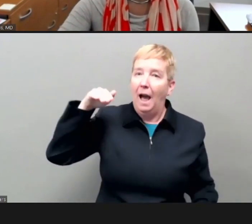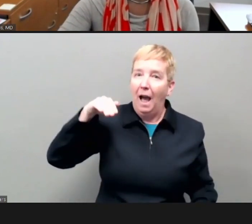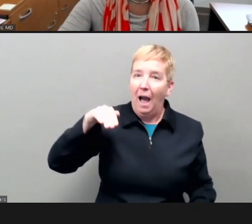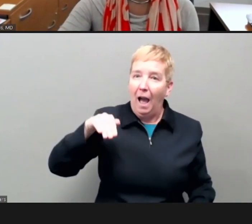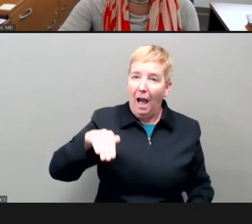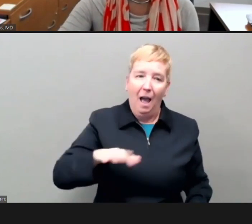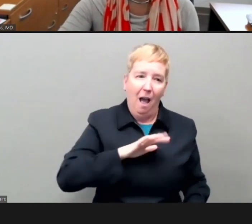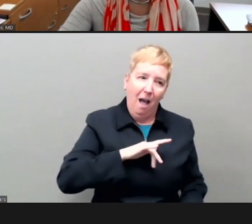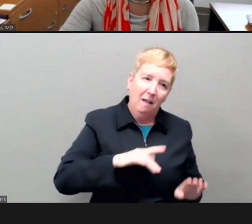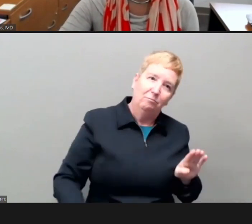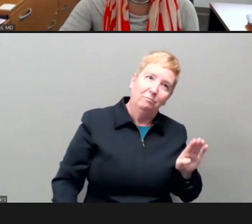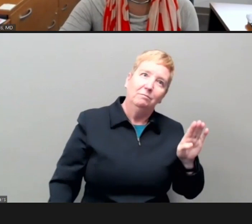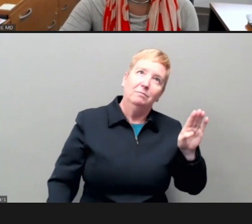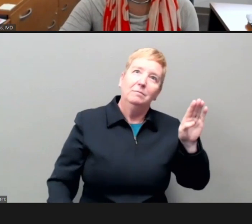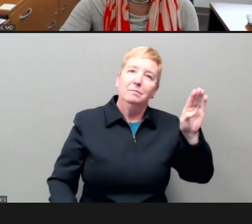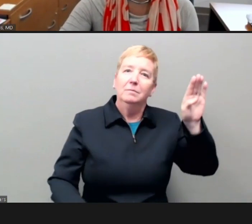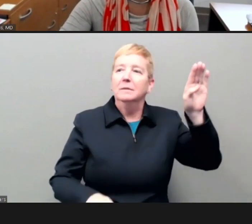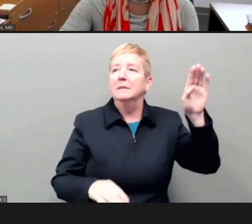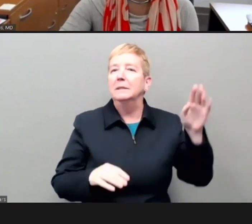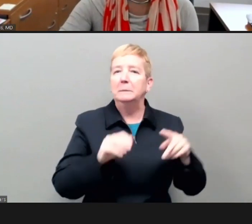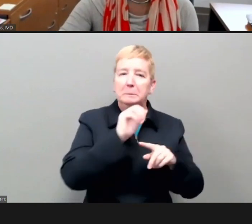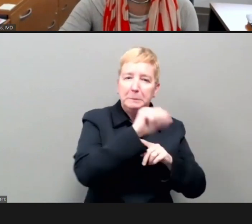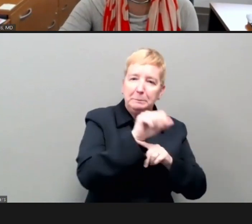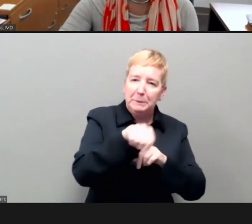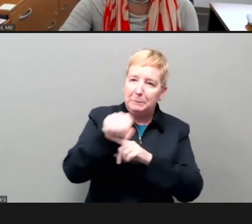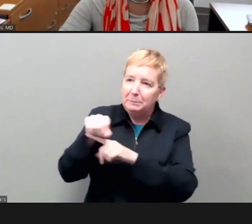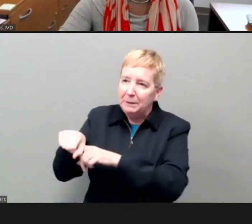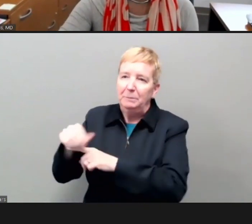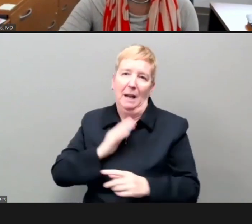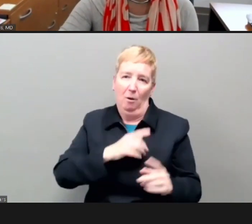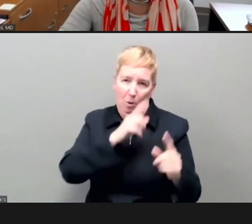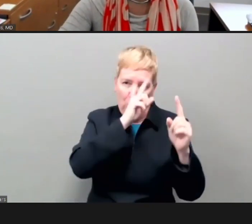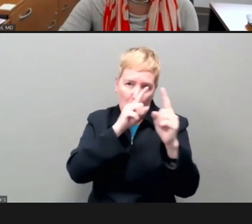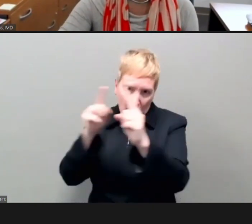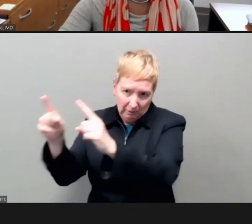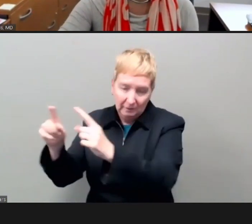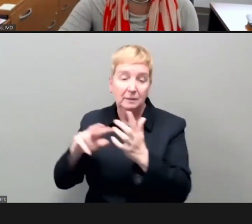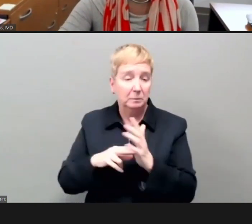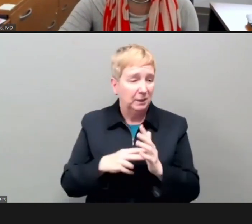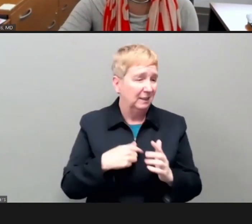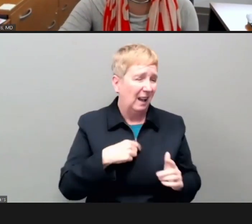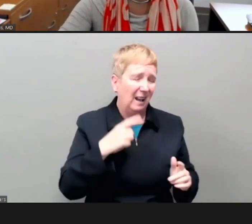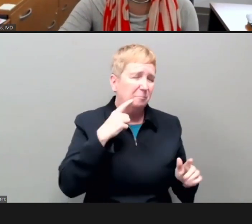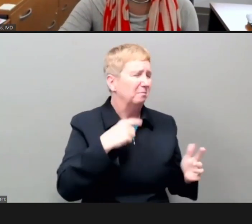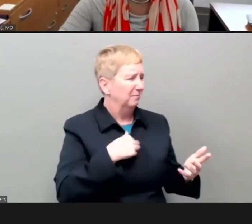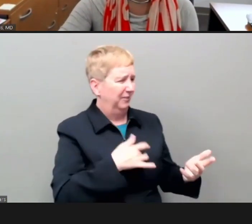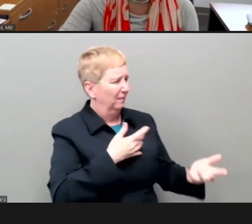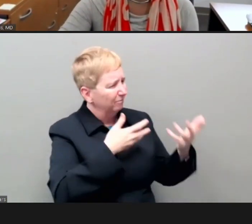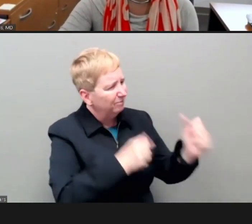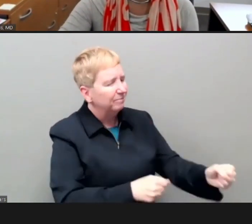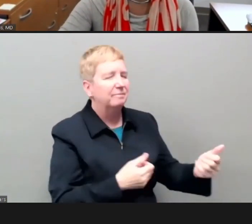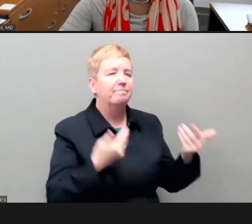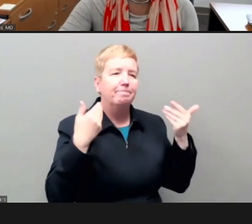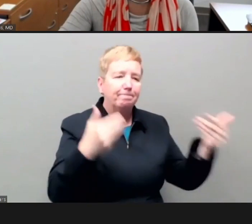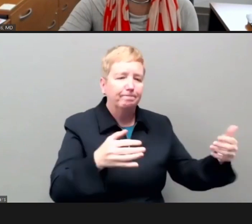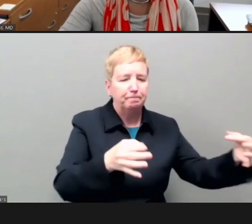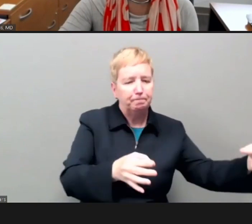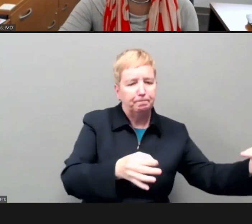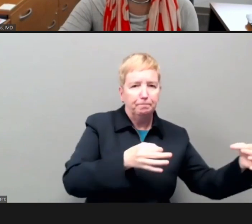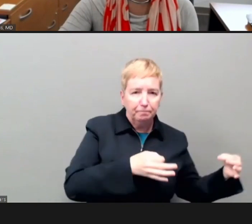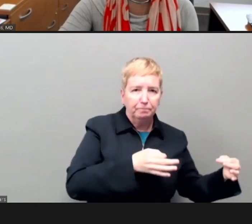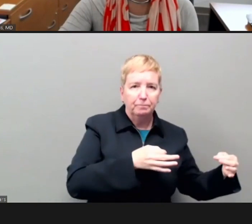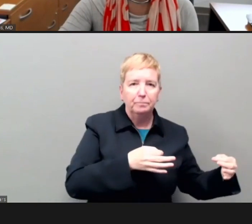meet and or exceed those projections. And so I'm incredibly confident that we need